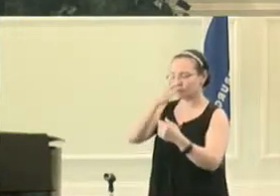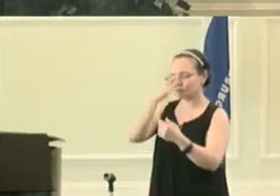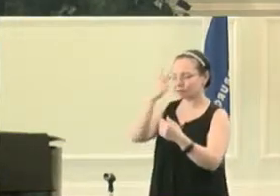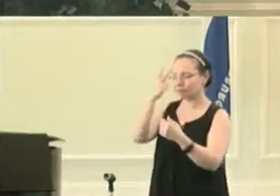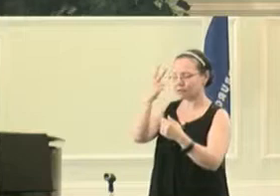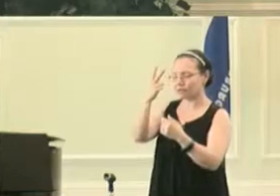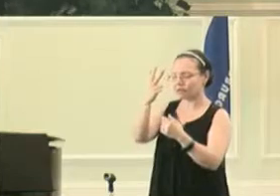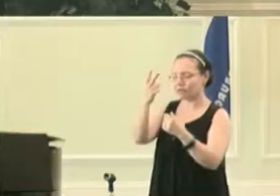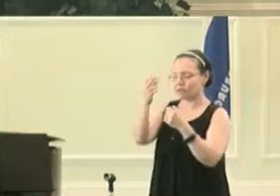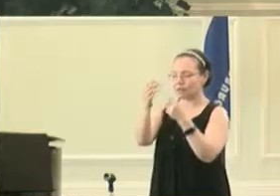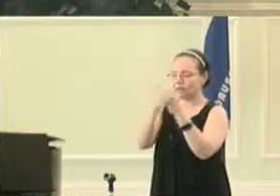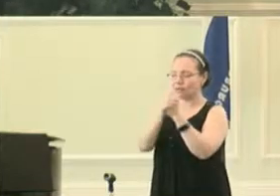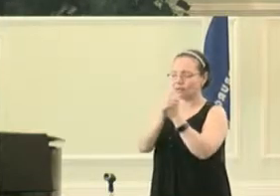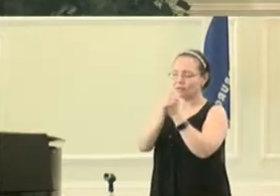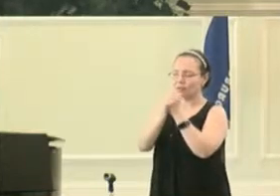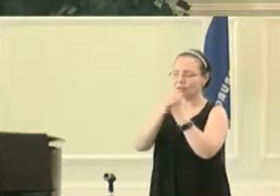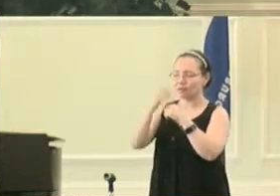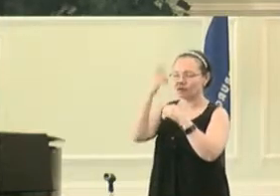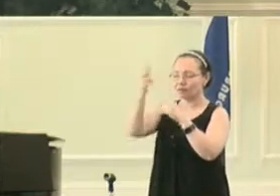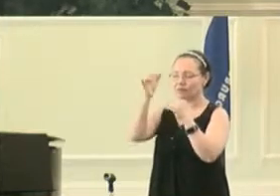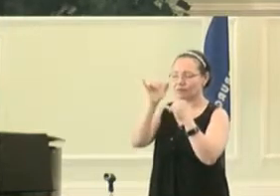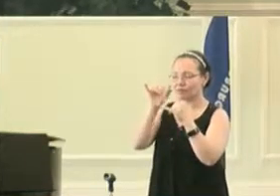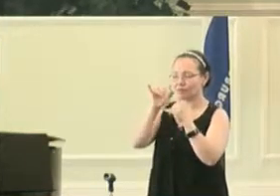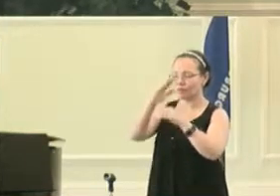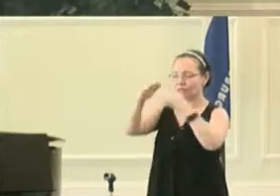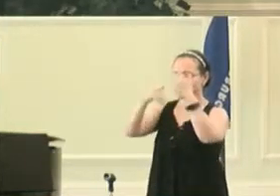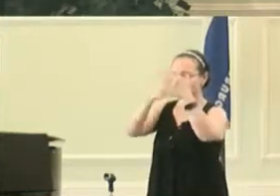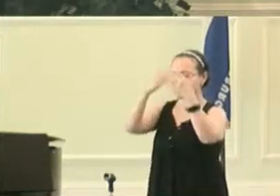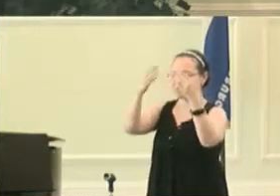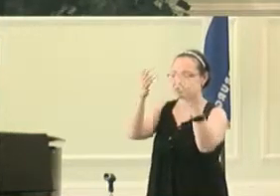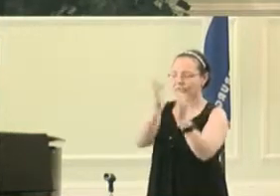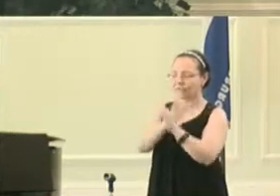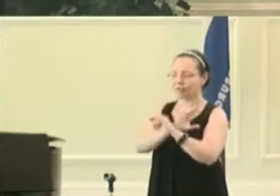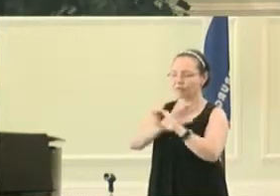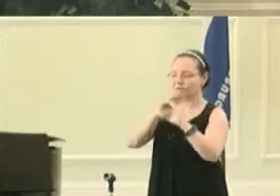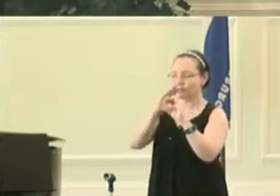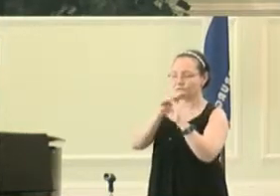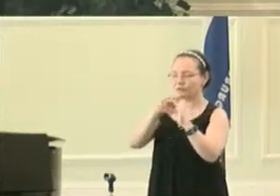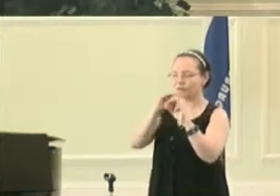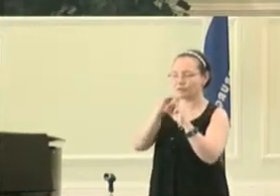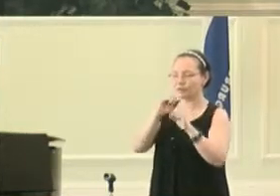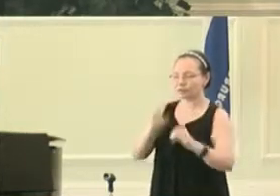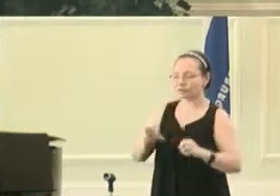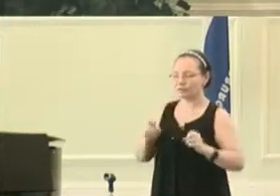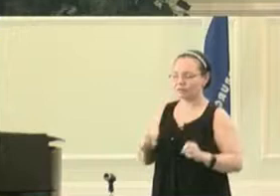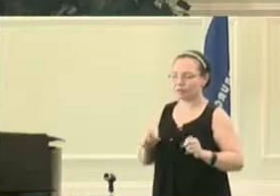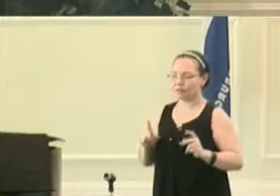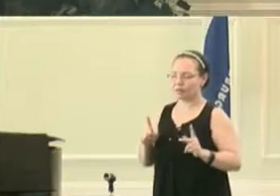evidence, leaving nothing to chance, the works.